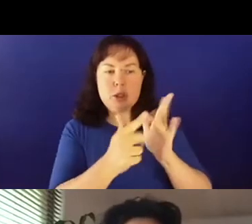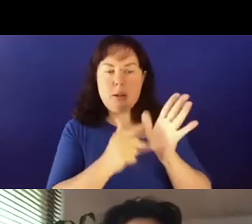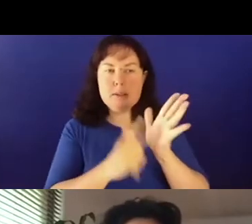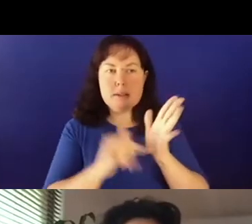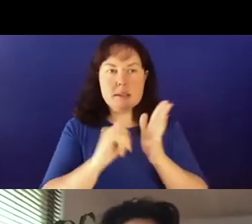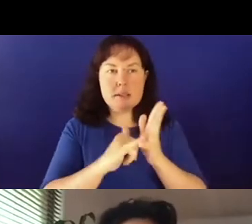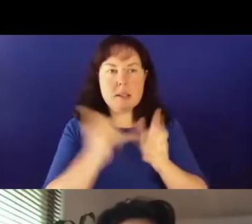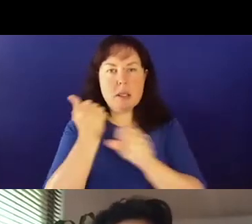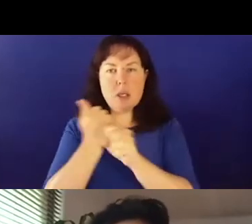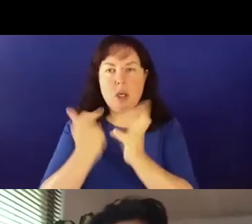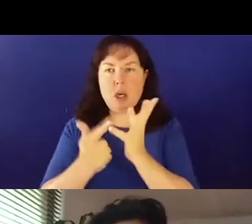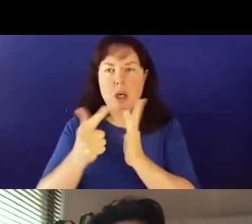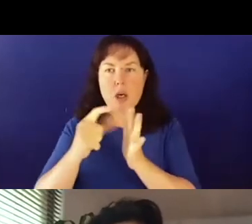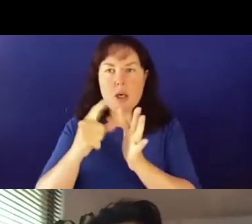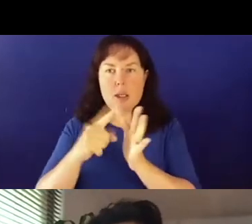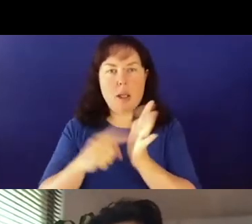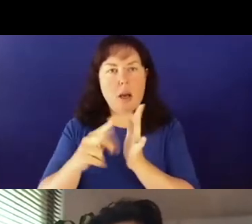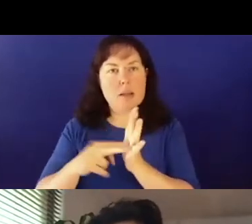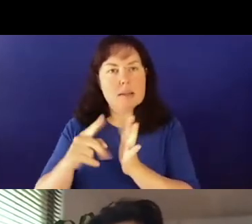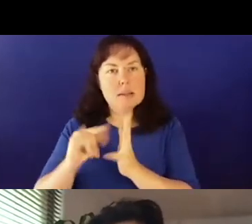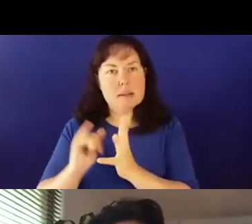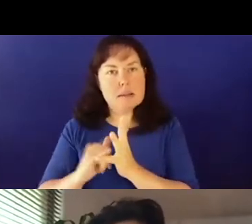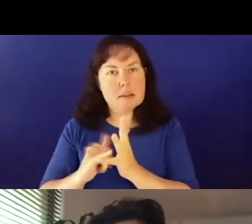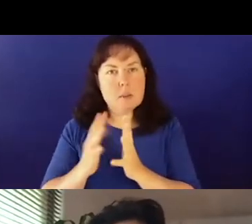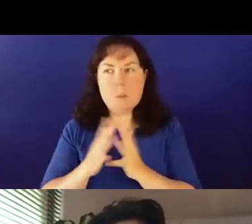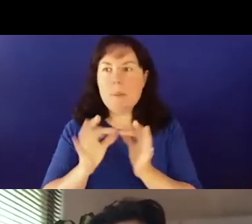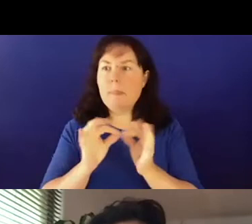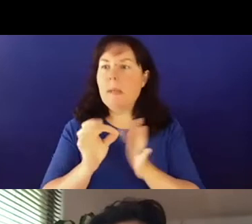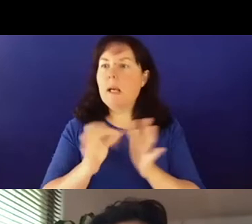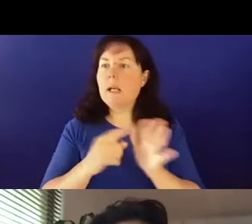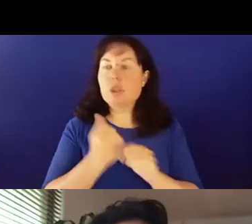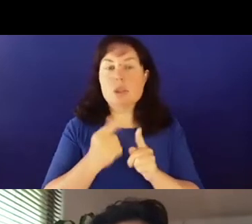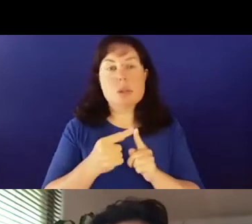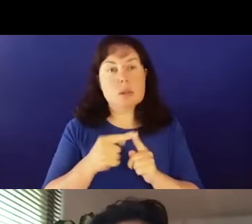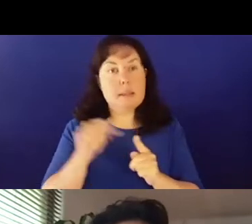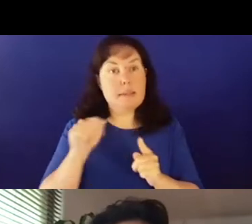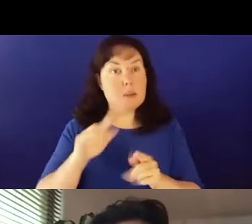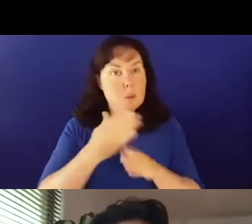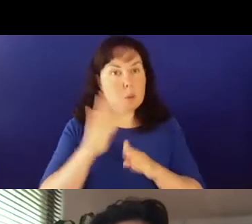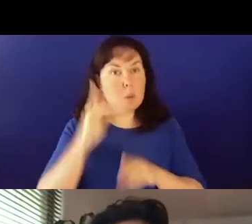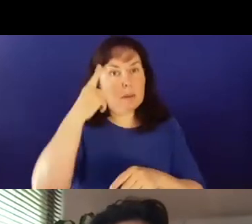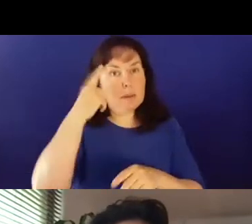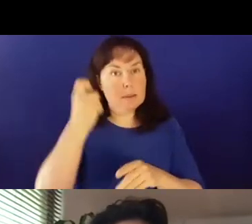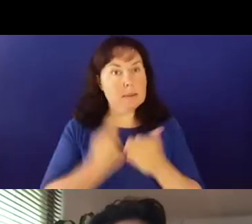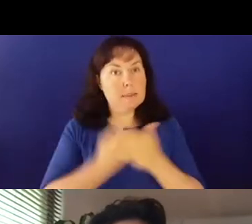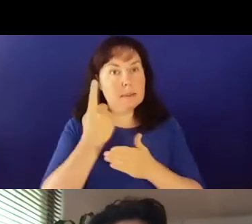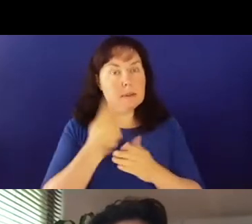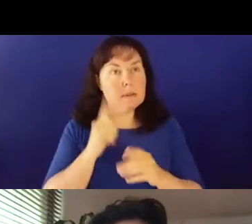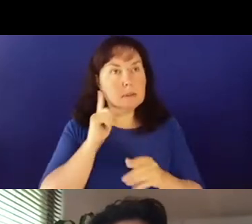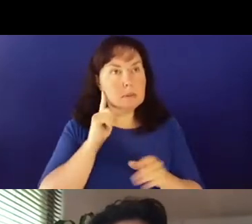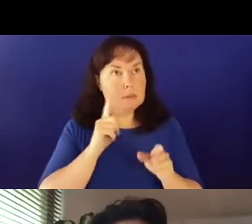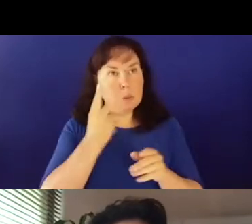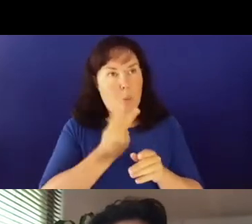well. So this initiative has run twice before, and that, as I